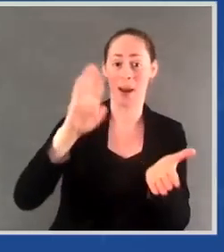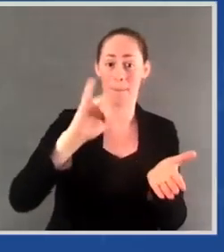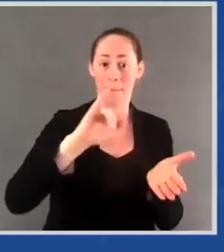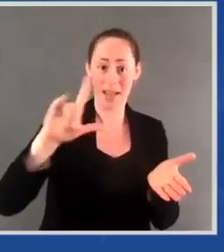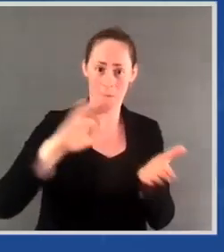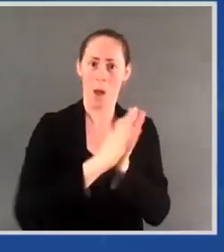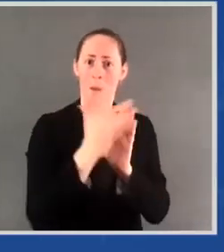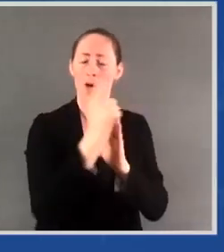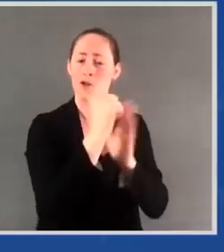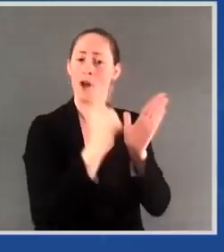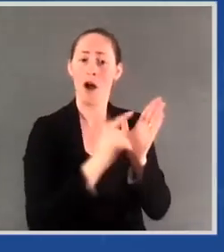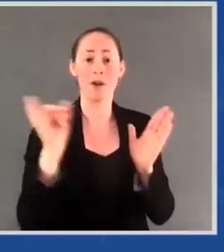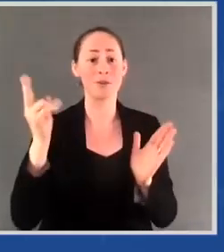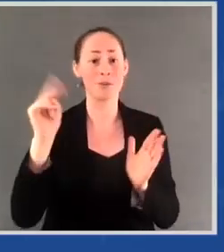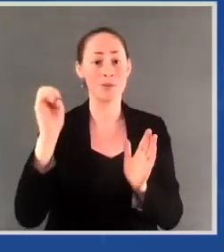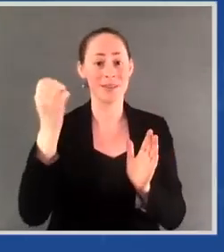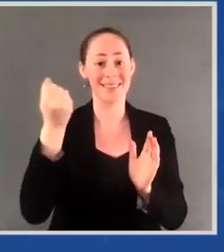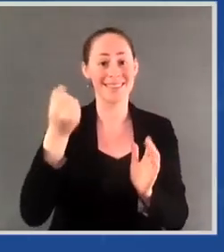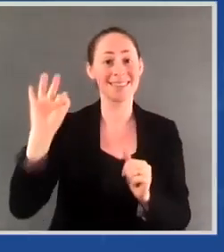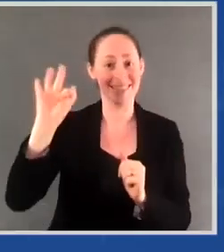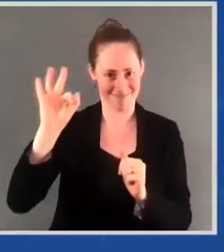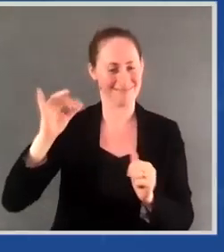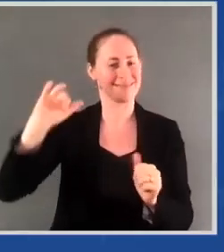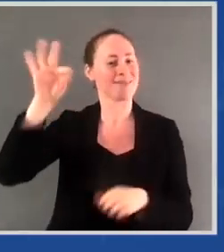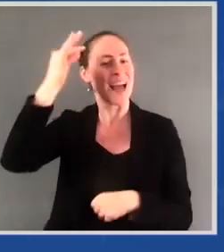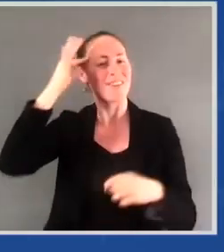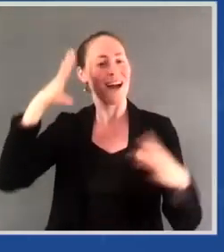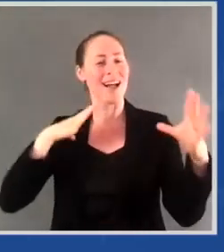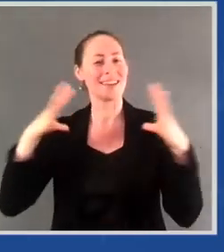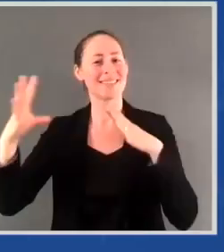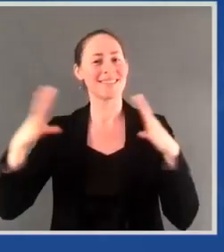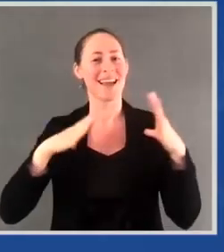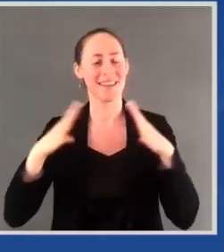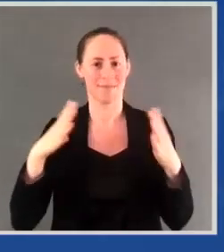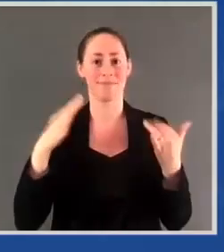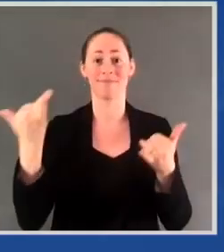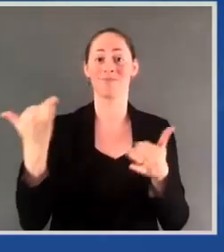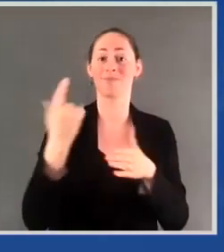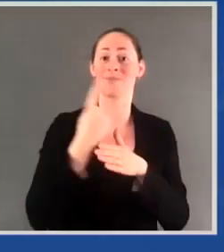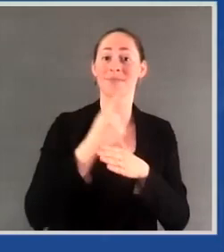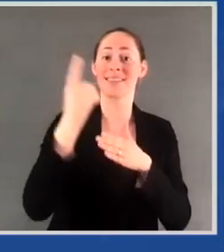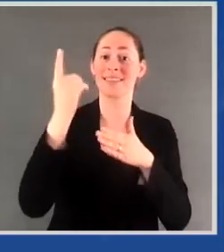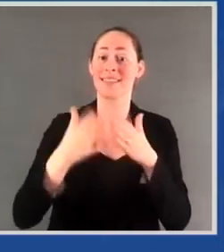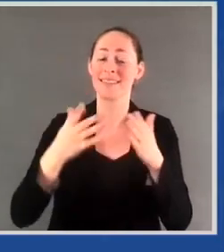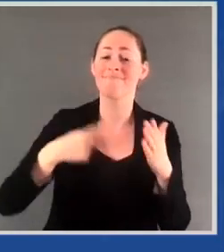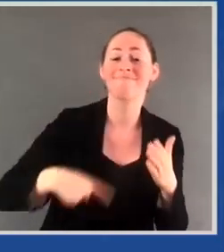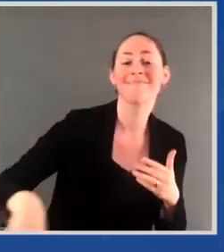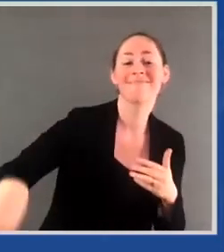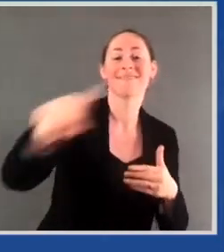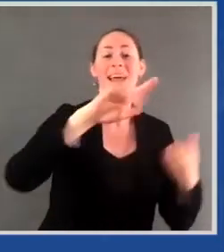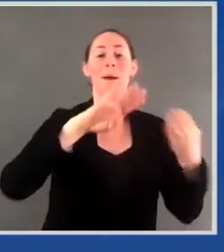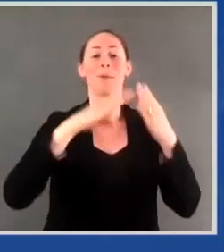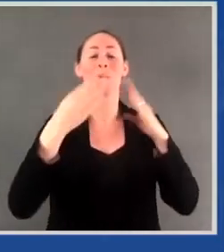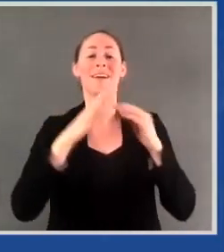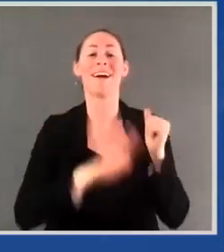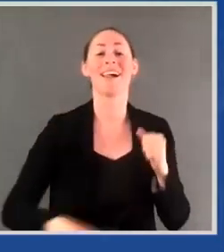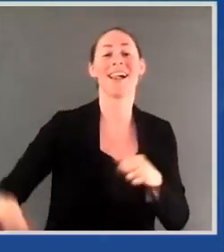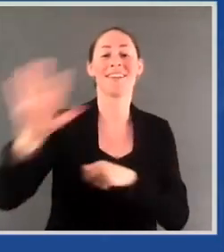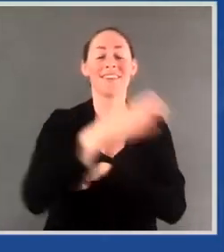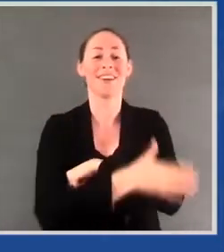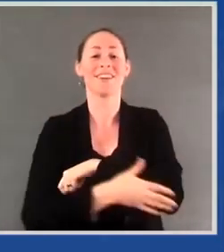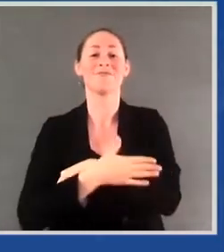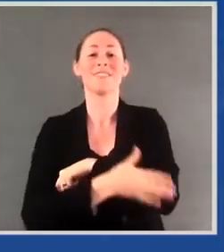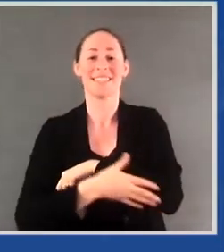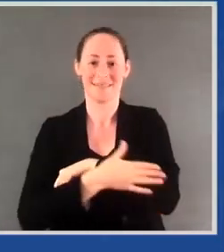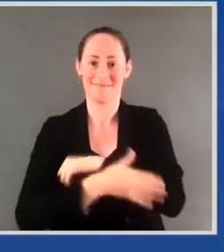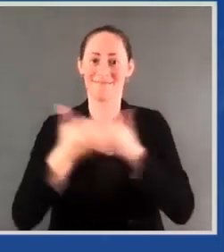a federal holiday. And this weekend, folks in communities across the country are going to be canvassing and hosting